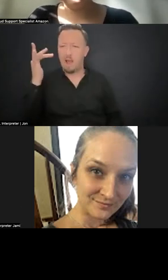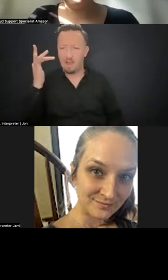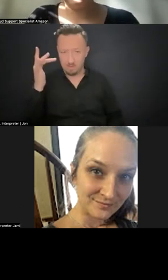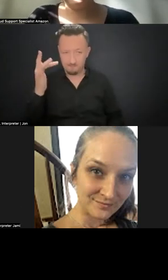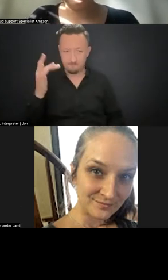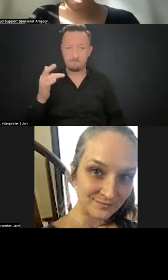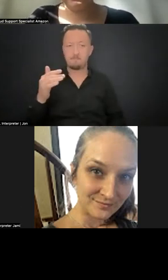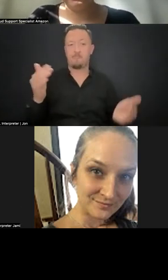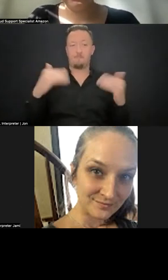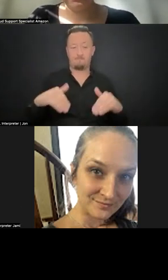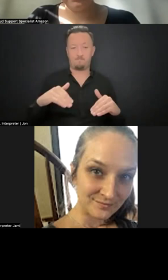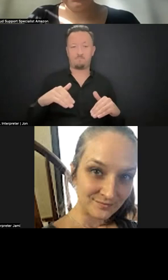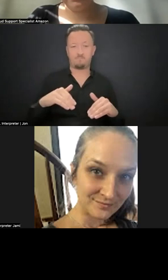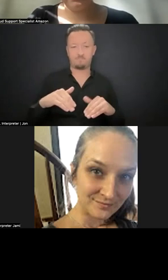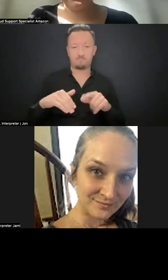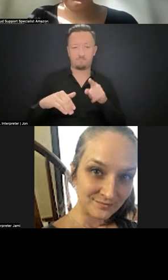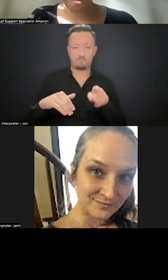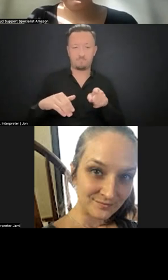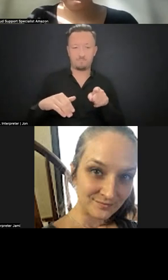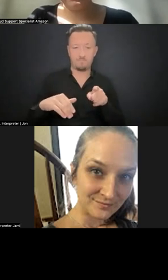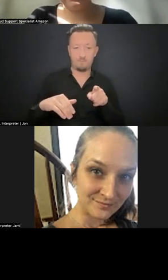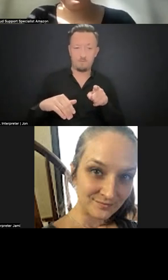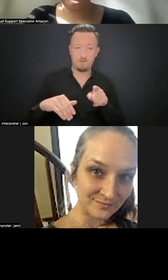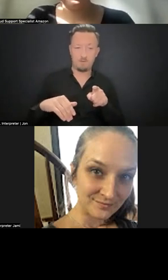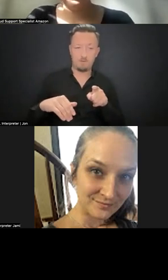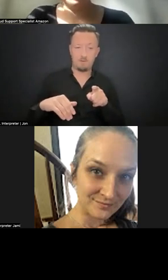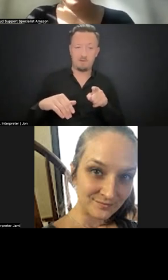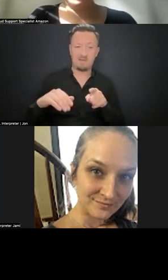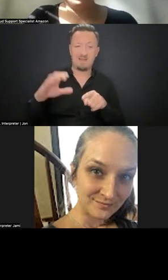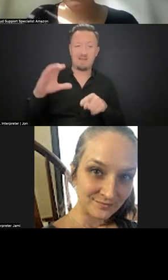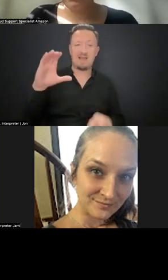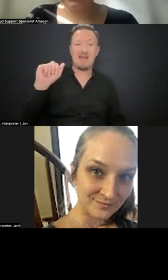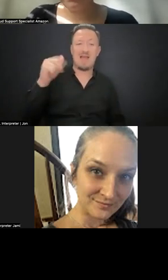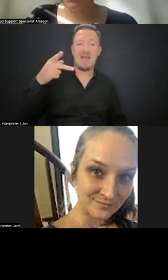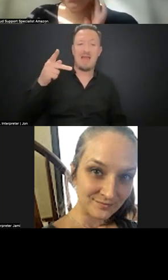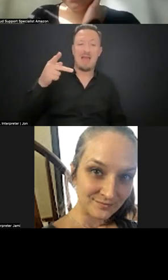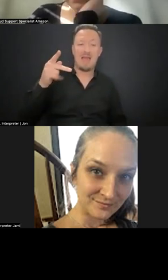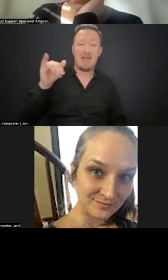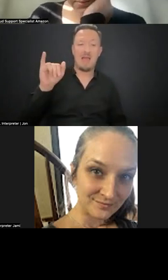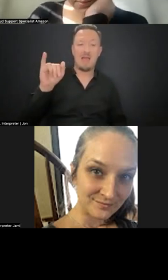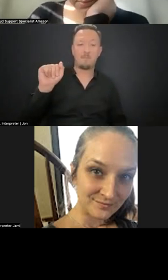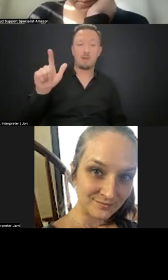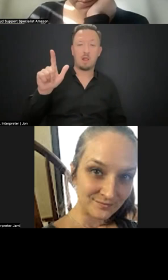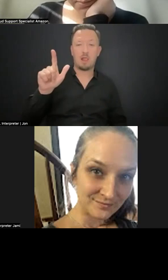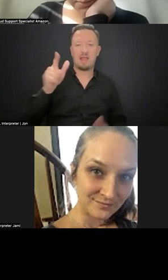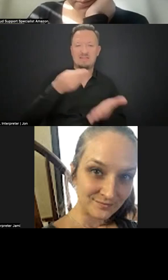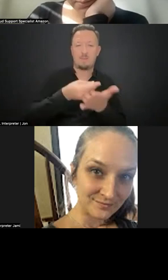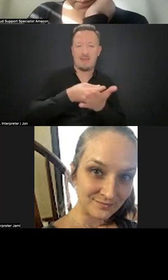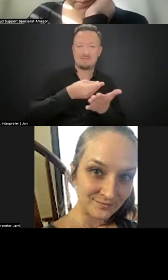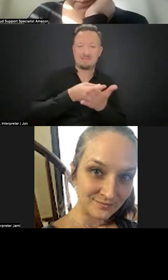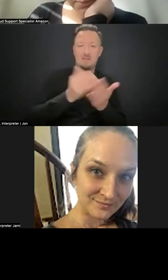was right in your curriculum, the capital expense versus the